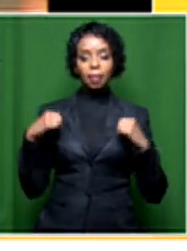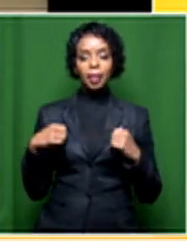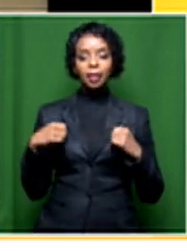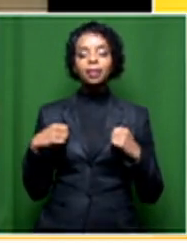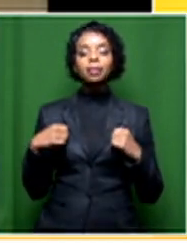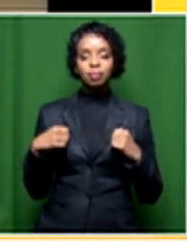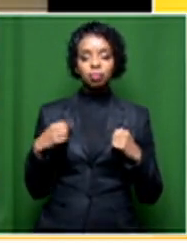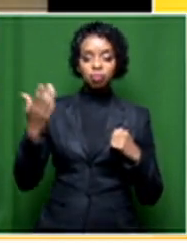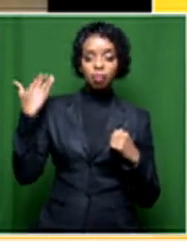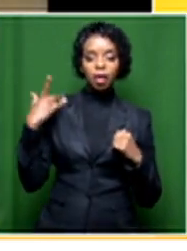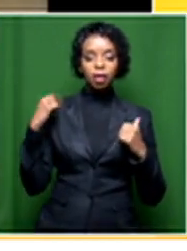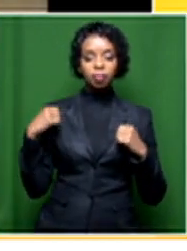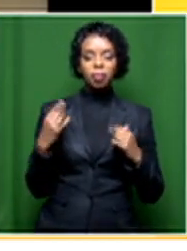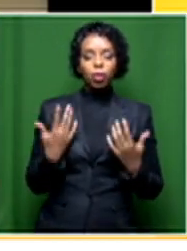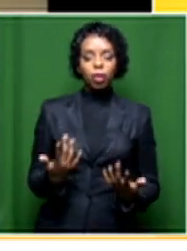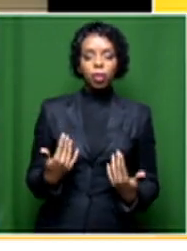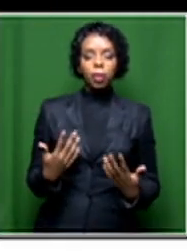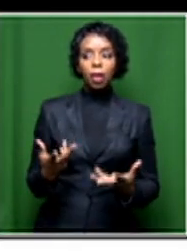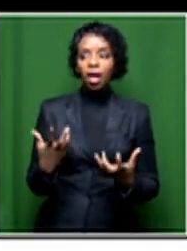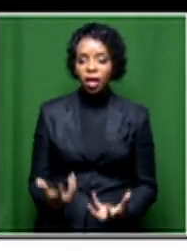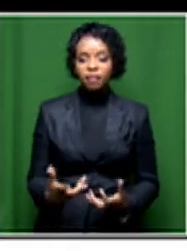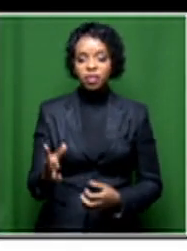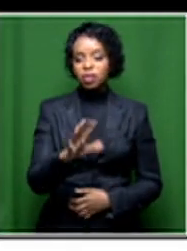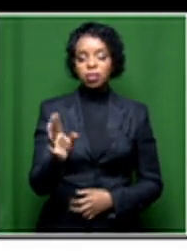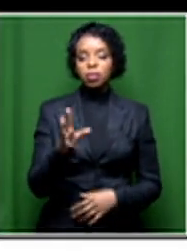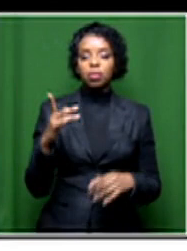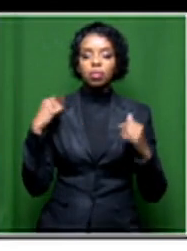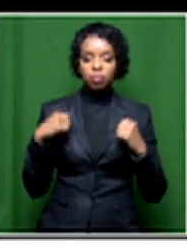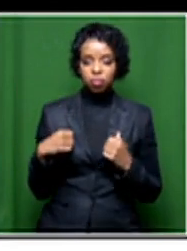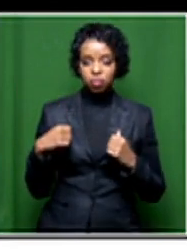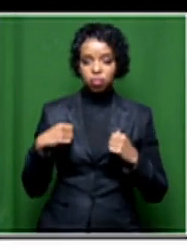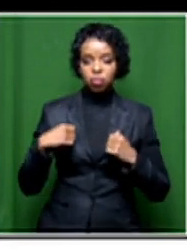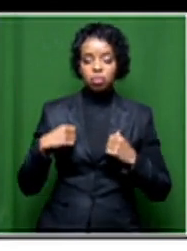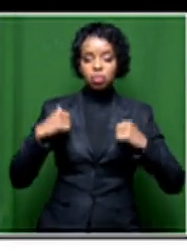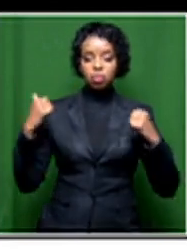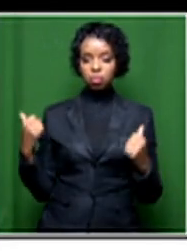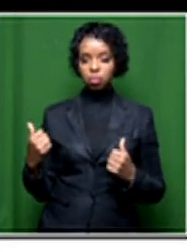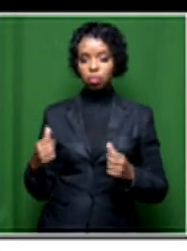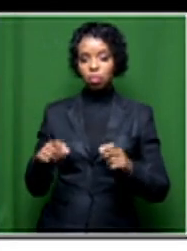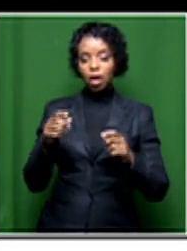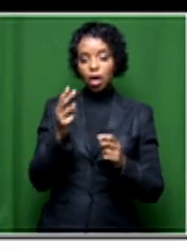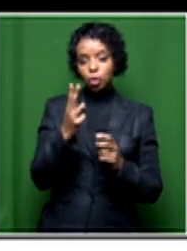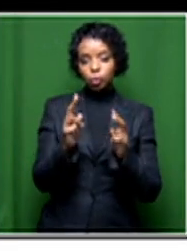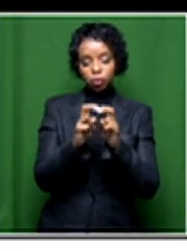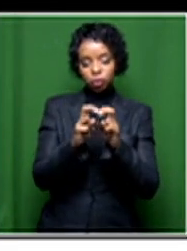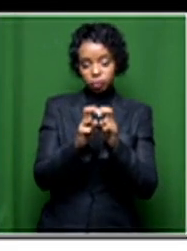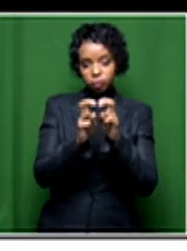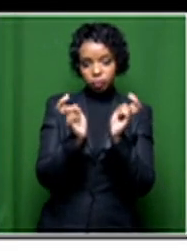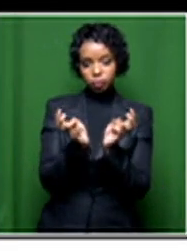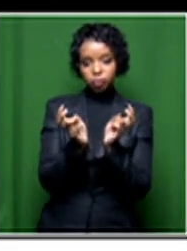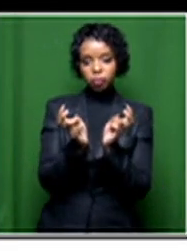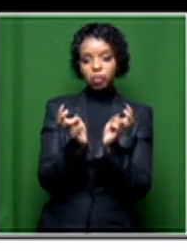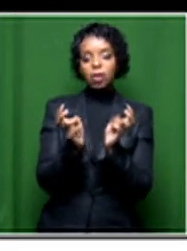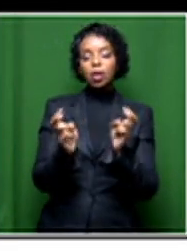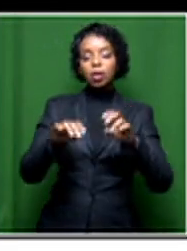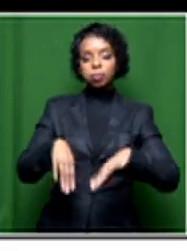on your back, and it's very lightweight. And if you take off that duffel bag, you open two clips. You roll it out and